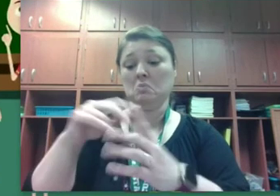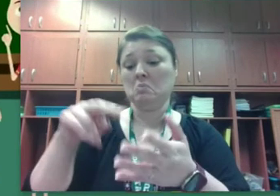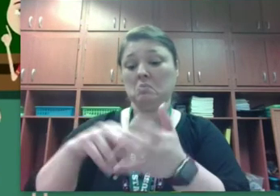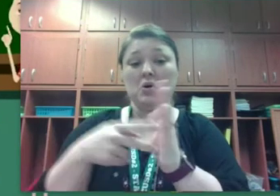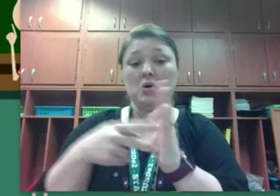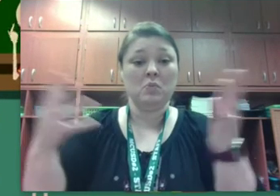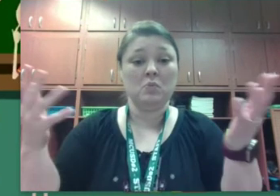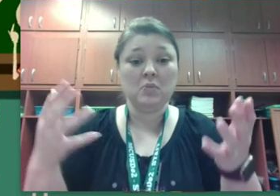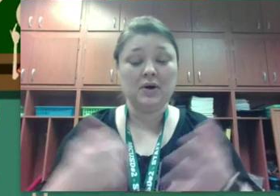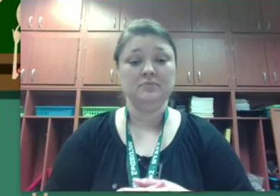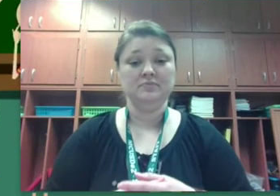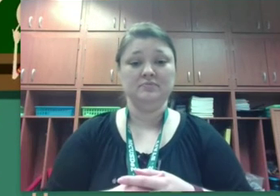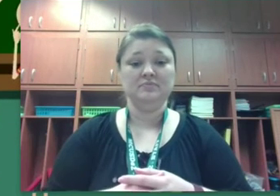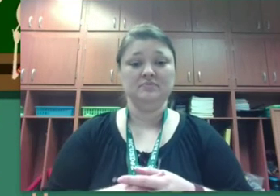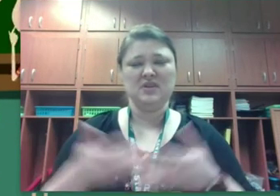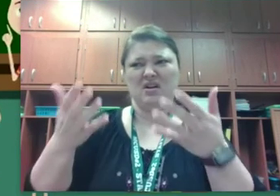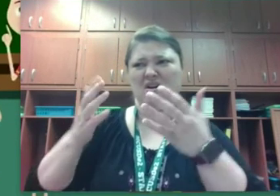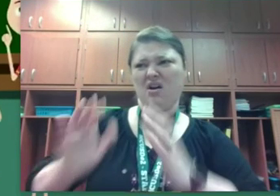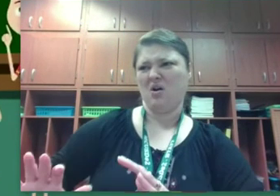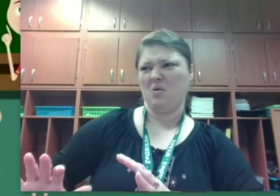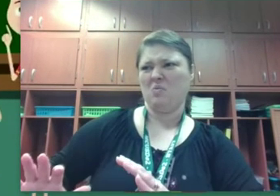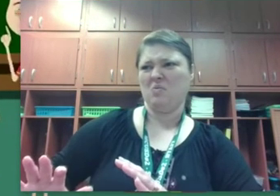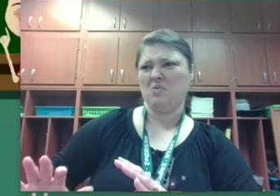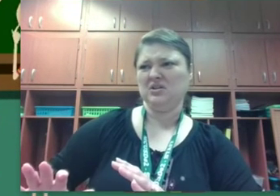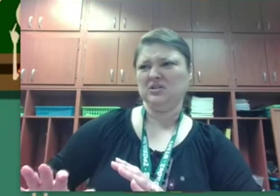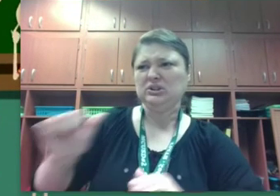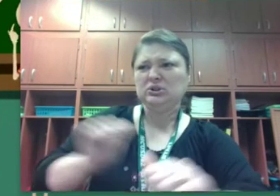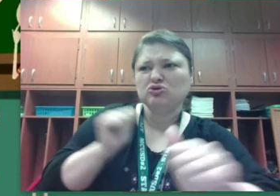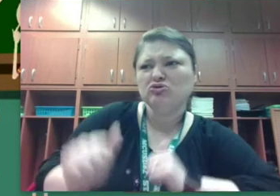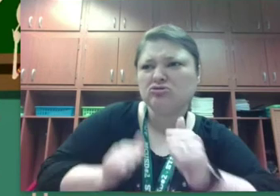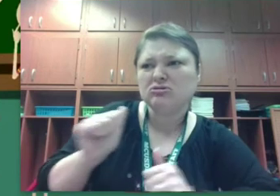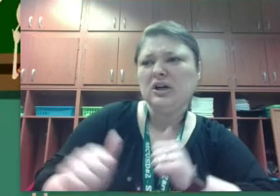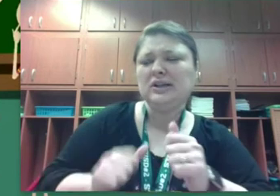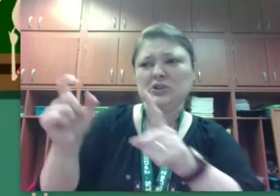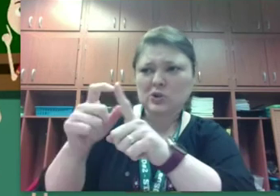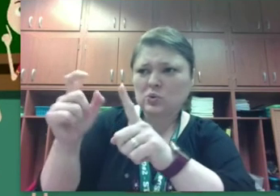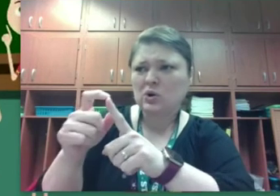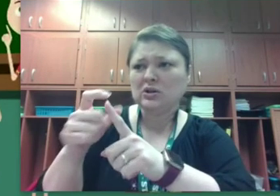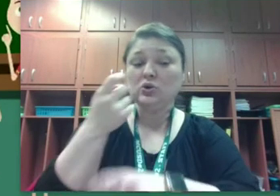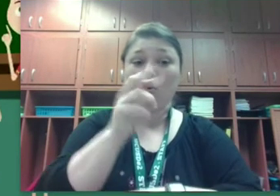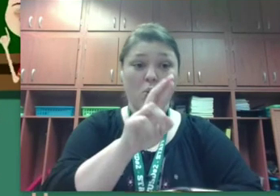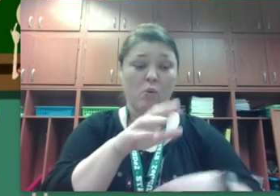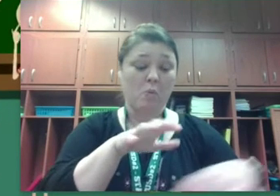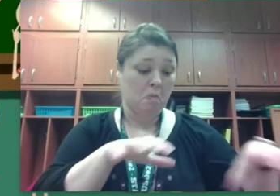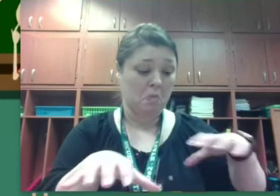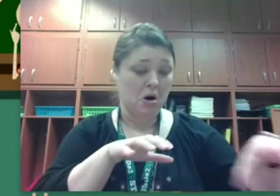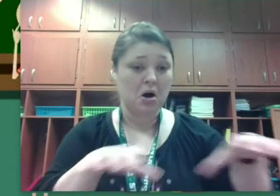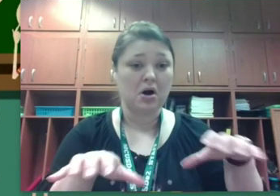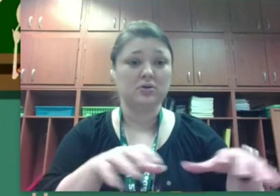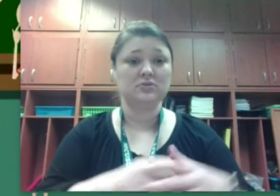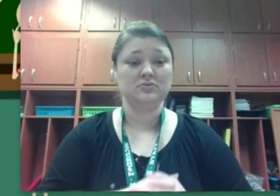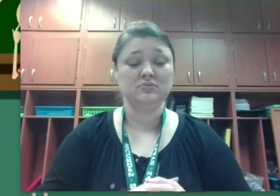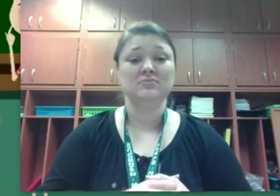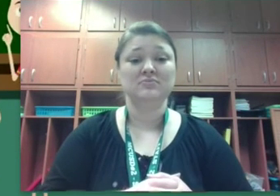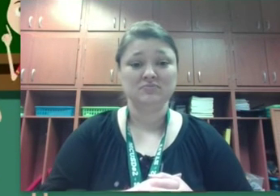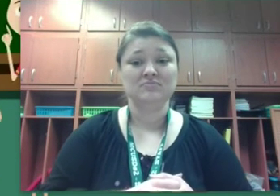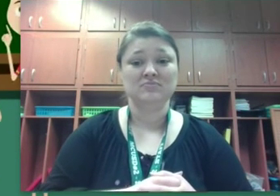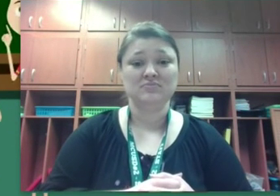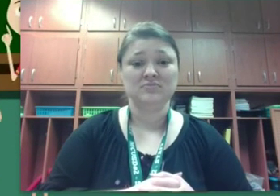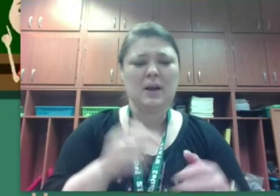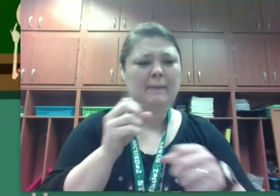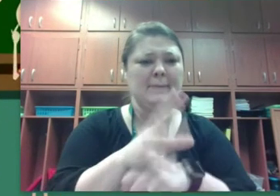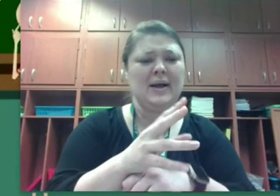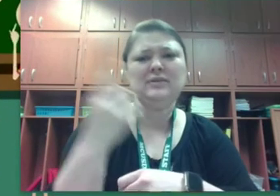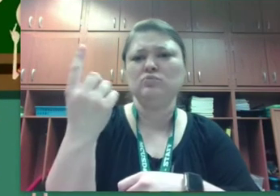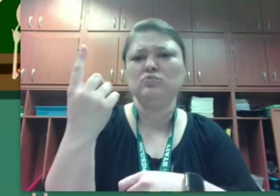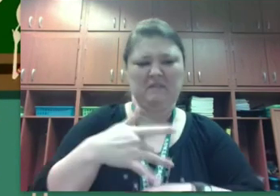Bullying is unwanted or aggressive words or actions to make someone